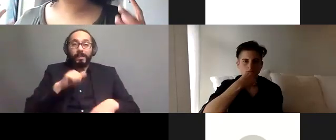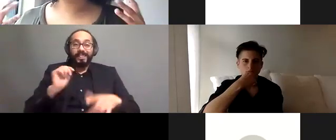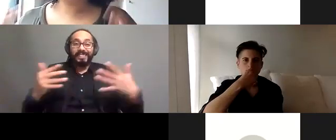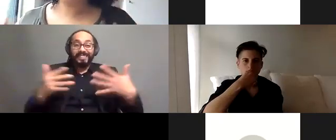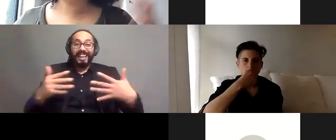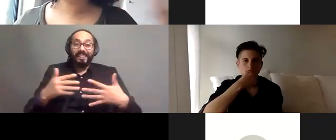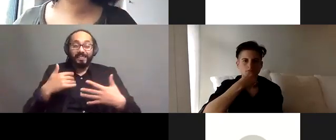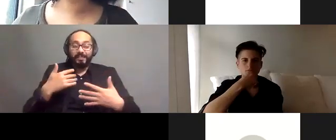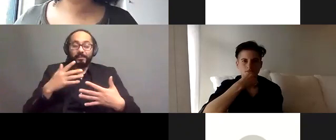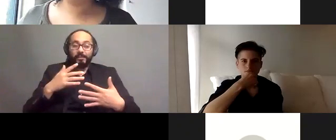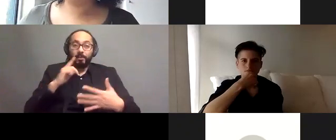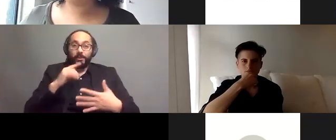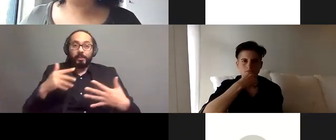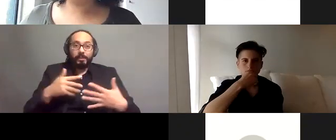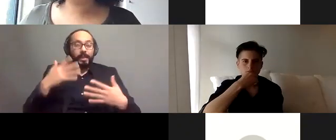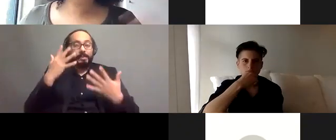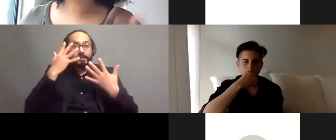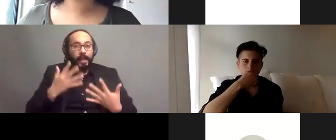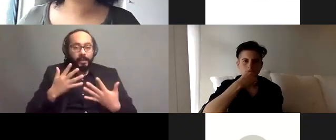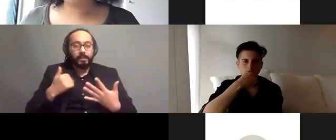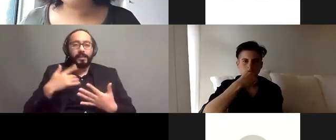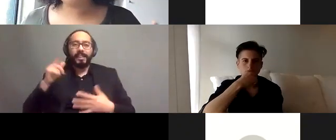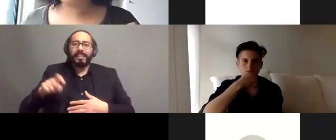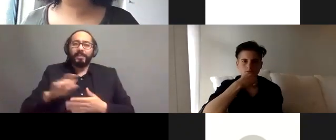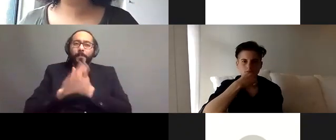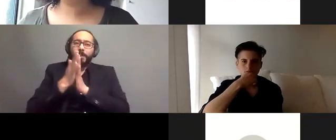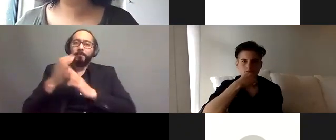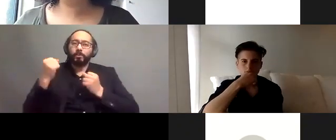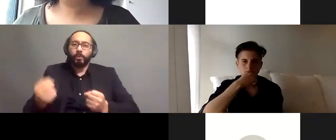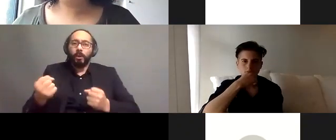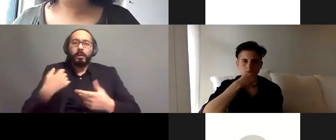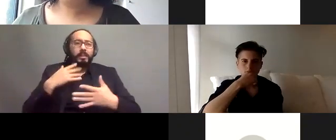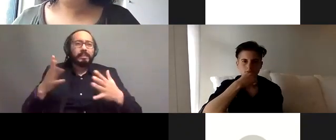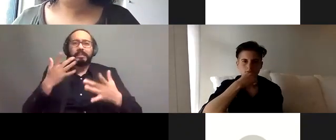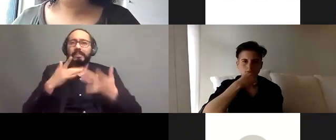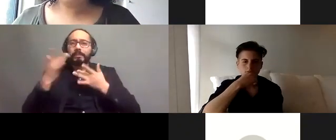have to depend on others who didn't ask for it, to have to